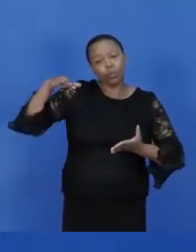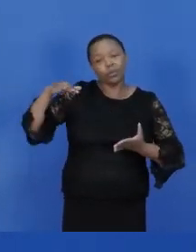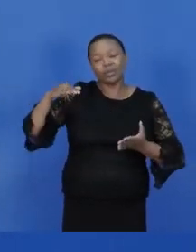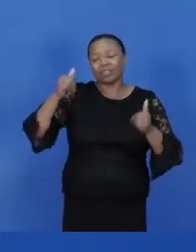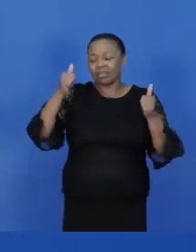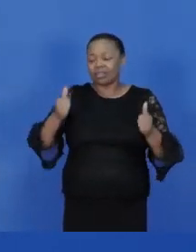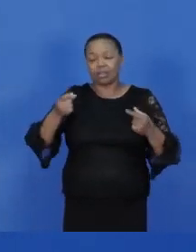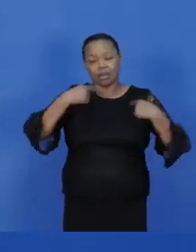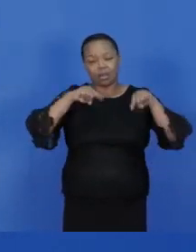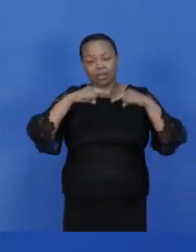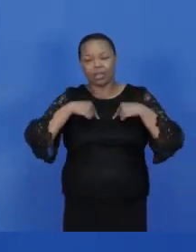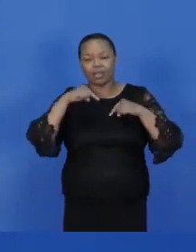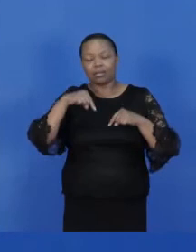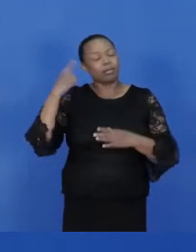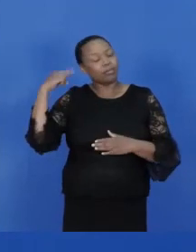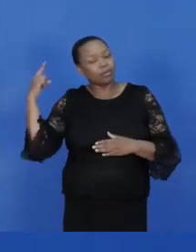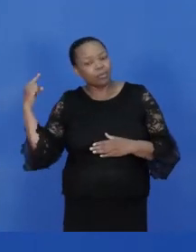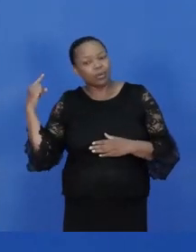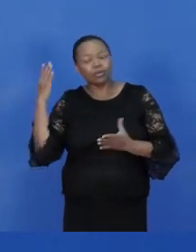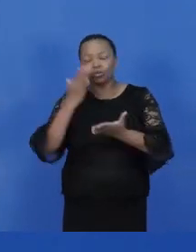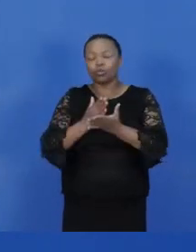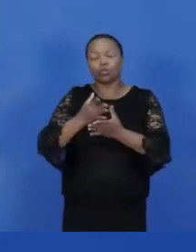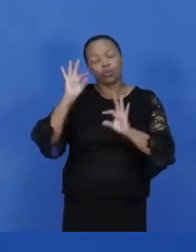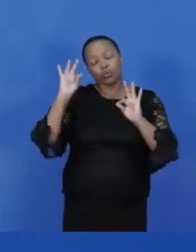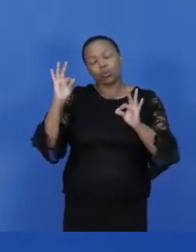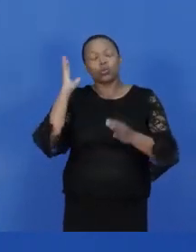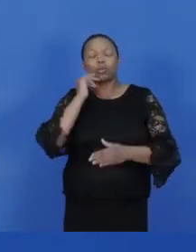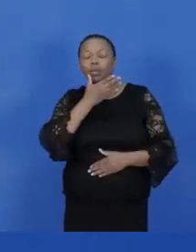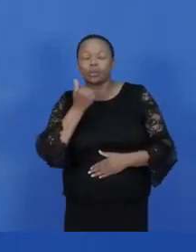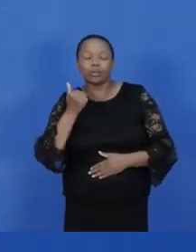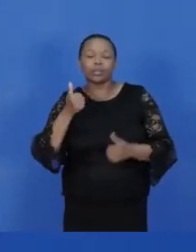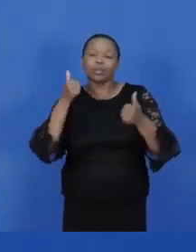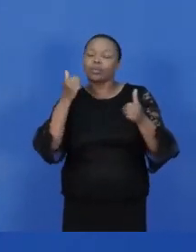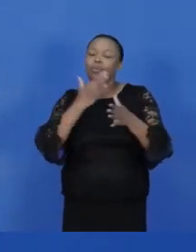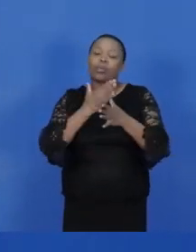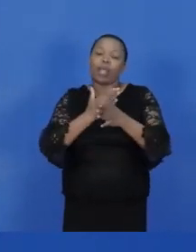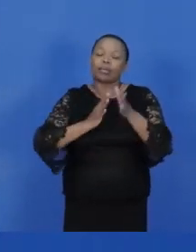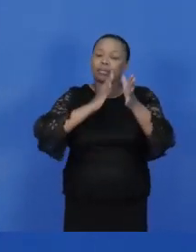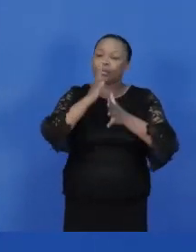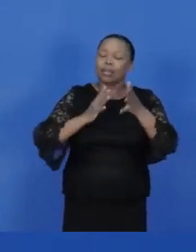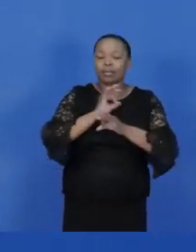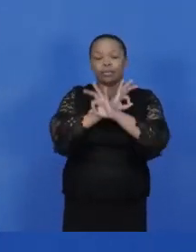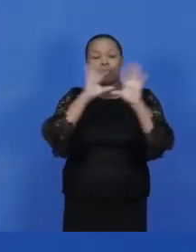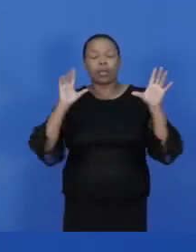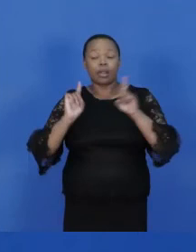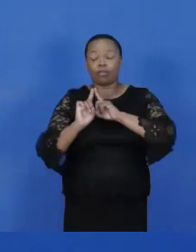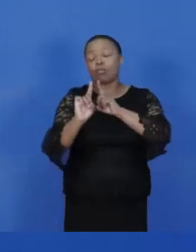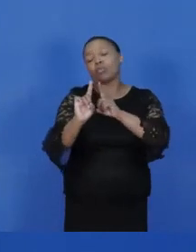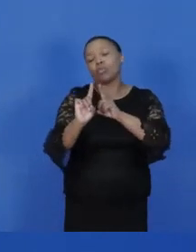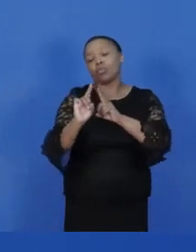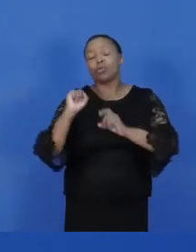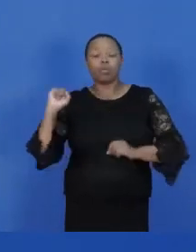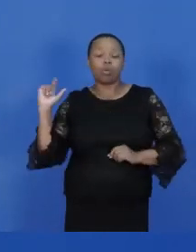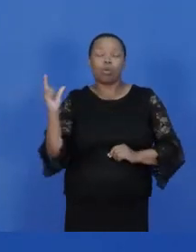Holy Spirit rest and abide with you now and forevermore. And surely, goodness and mercy, good works, signs and wonders